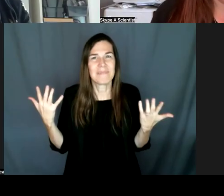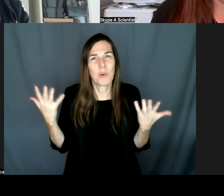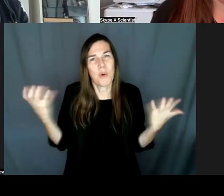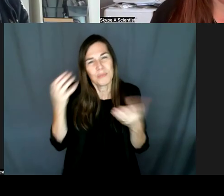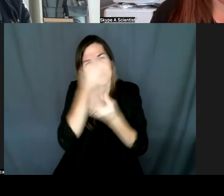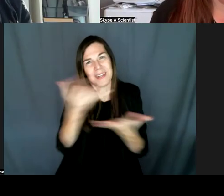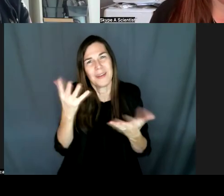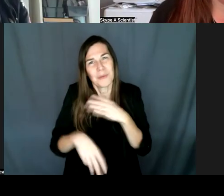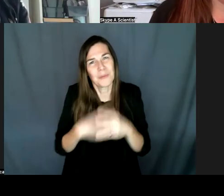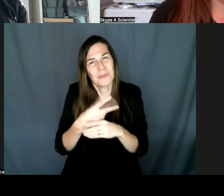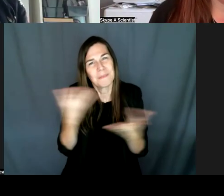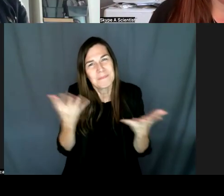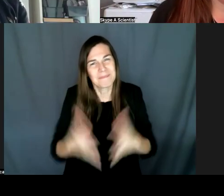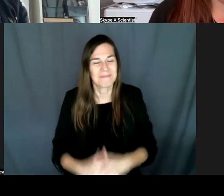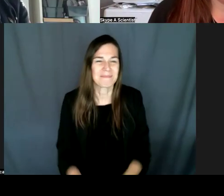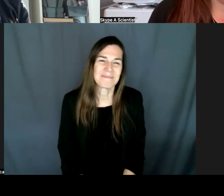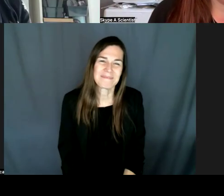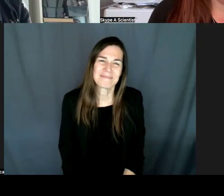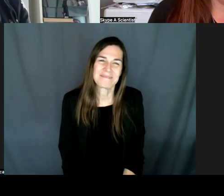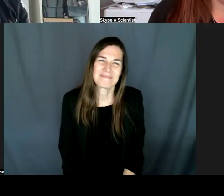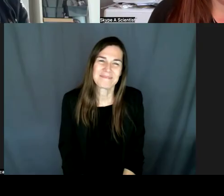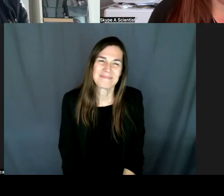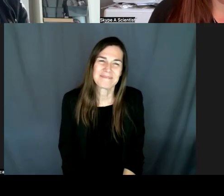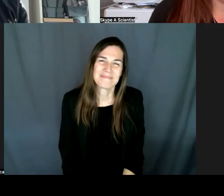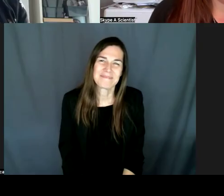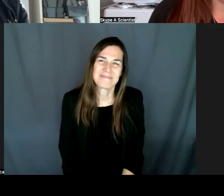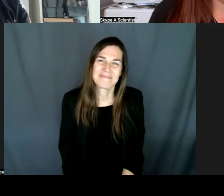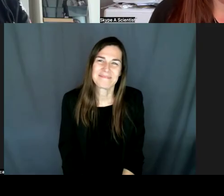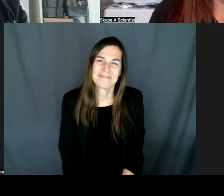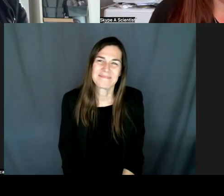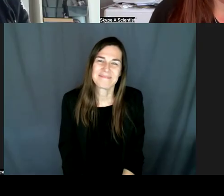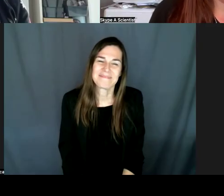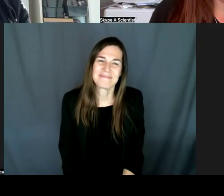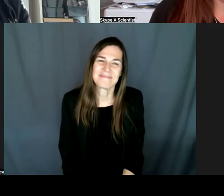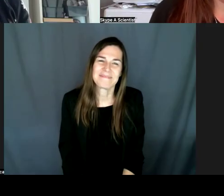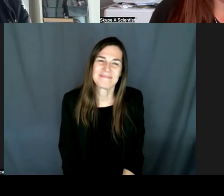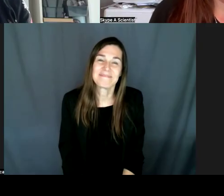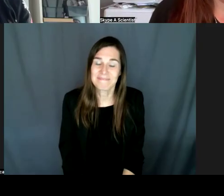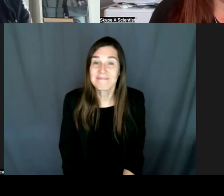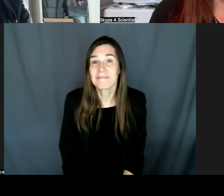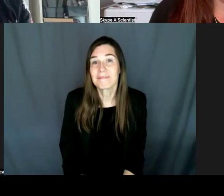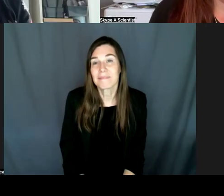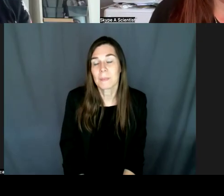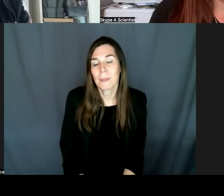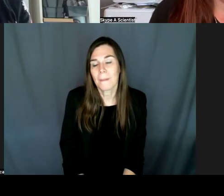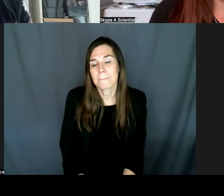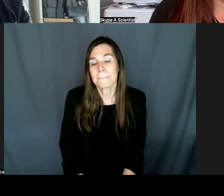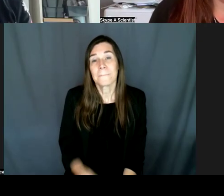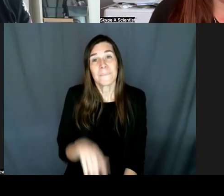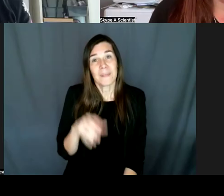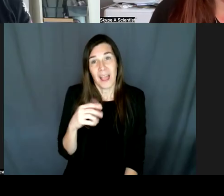everybody? Um, So the other thing that I'm really big on is that